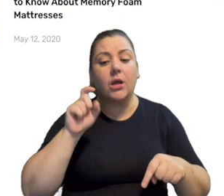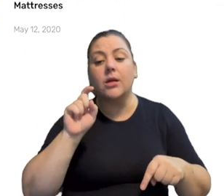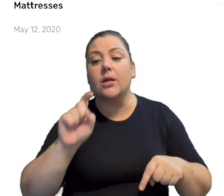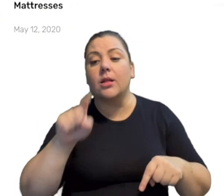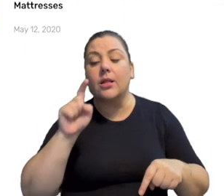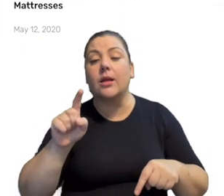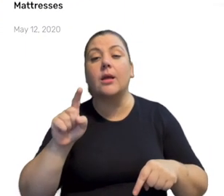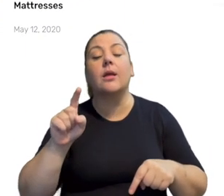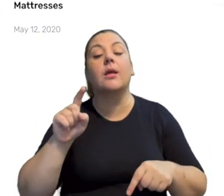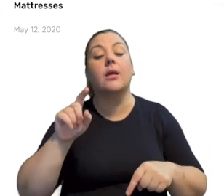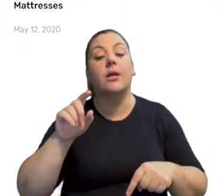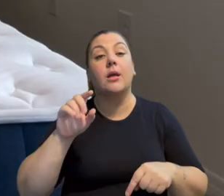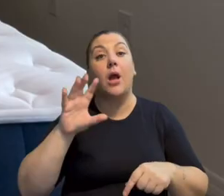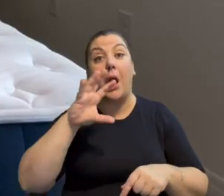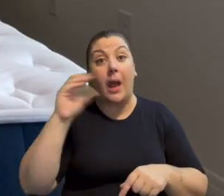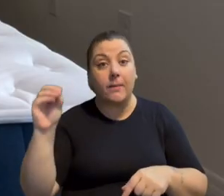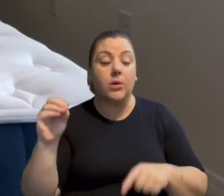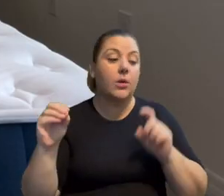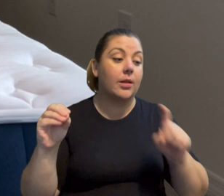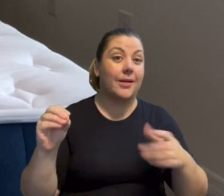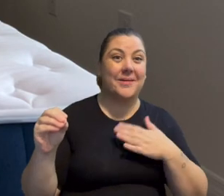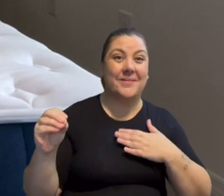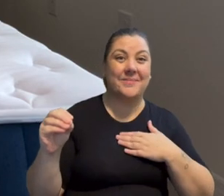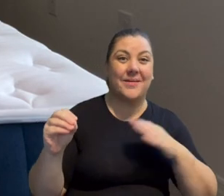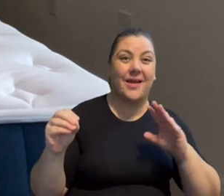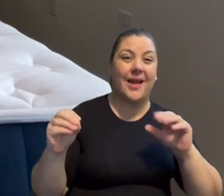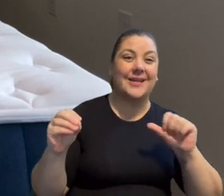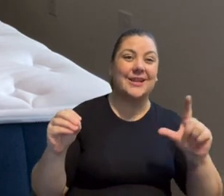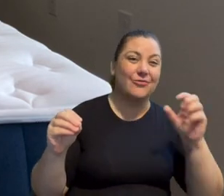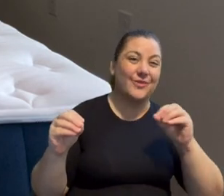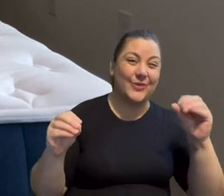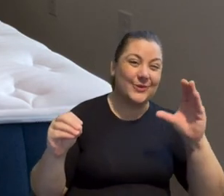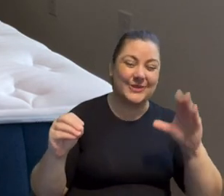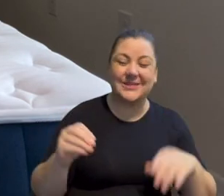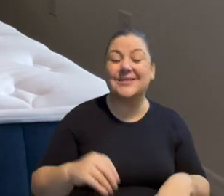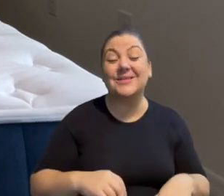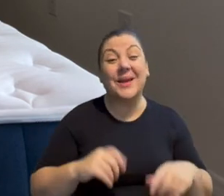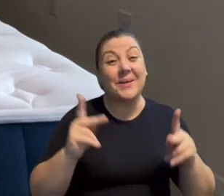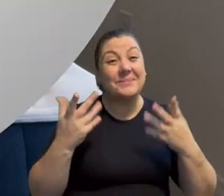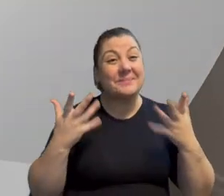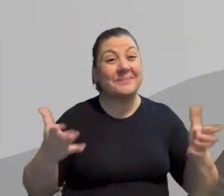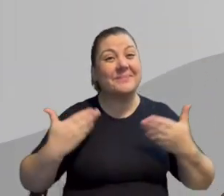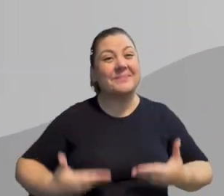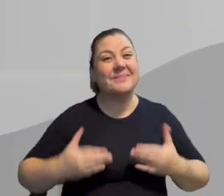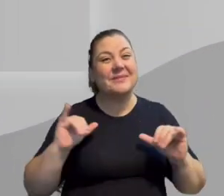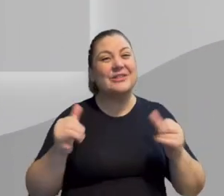with the blog. So until next time, I'm Jen from ASL Reviews.